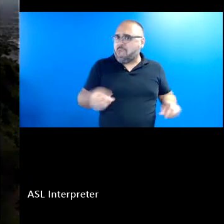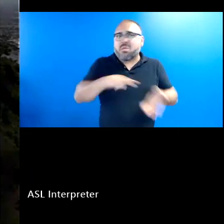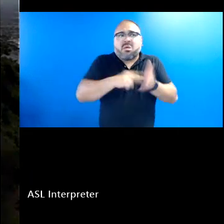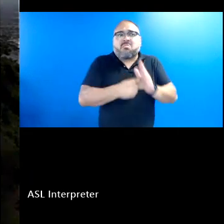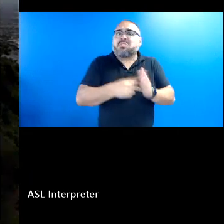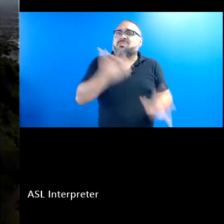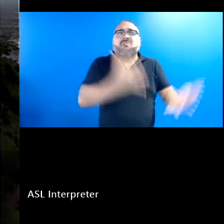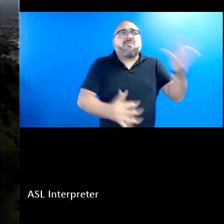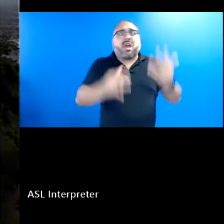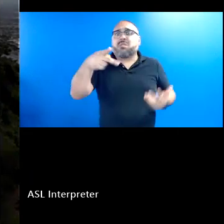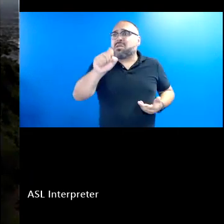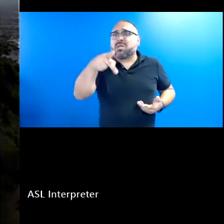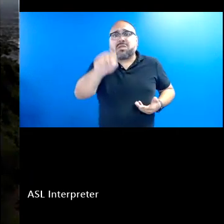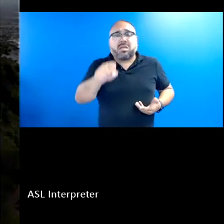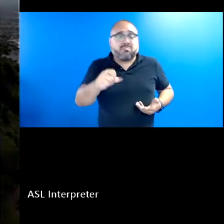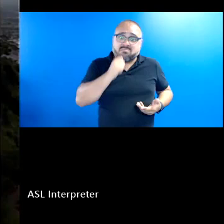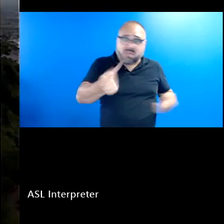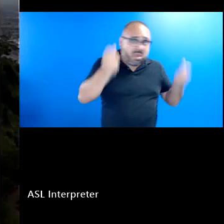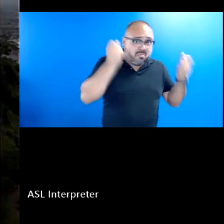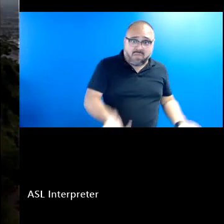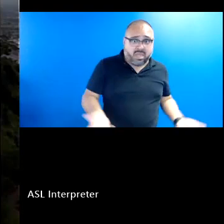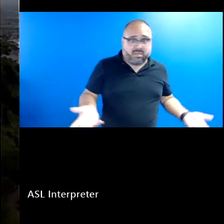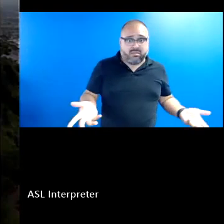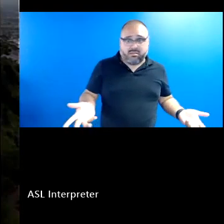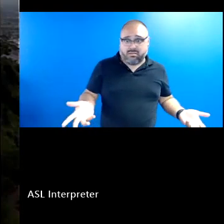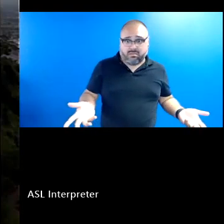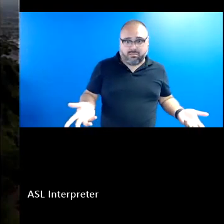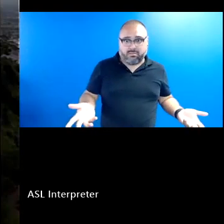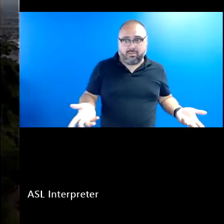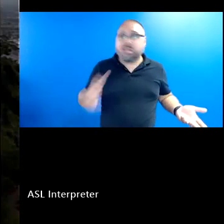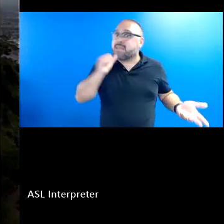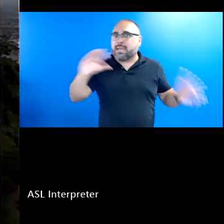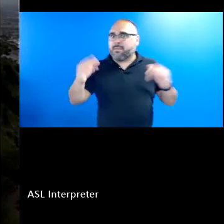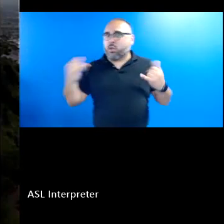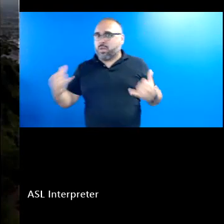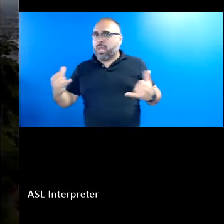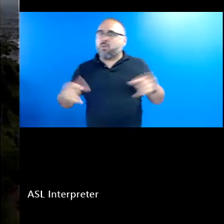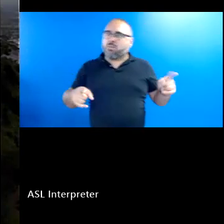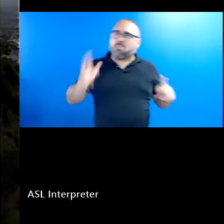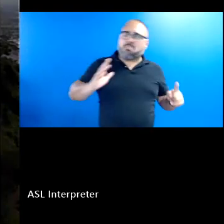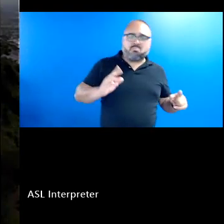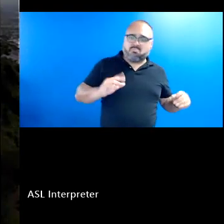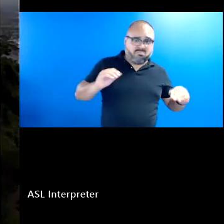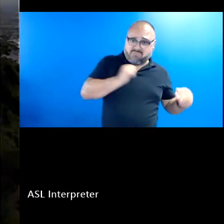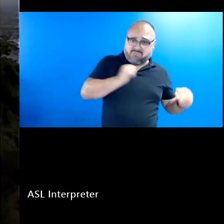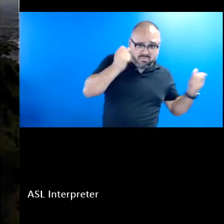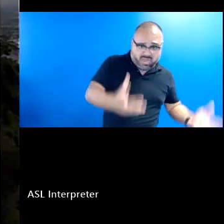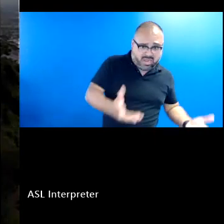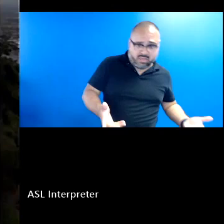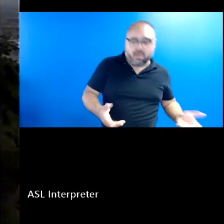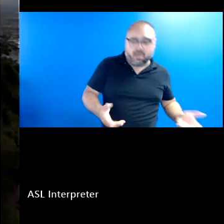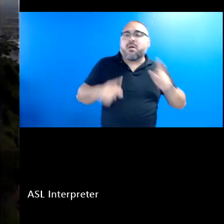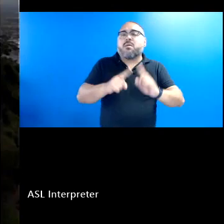PSPS events, and especially not as long as we've been seeing recently. But what that did cause is a lot